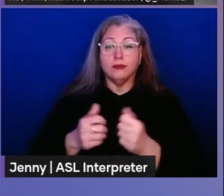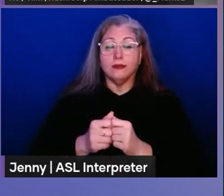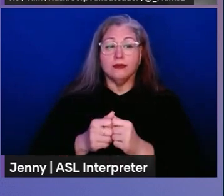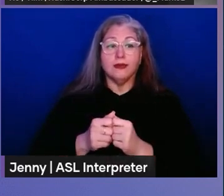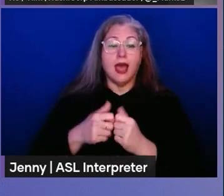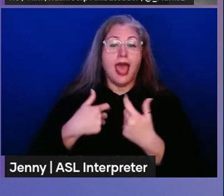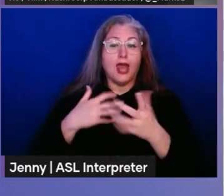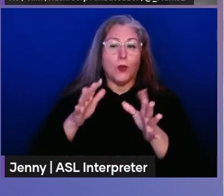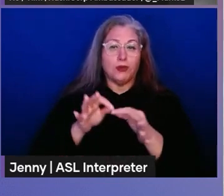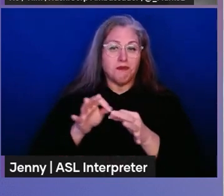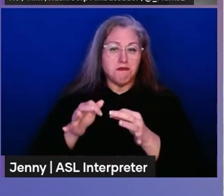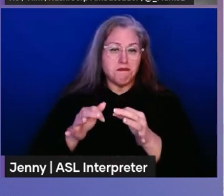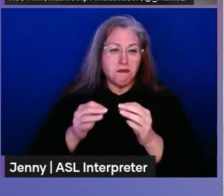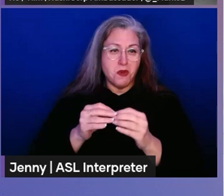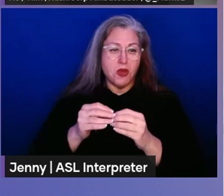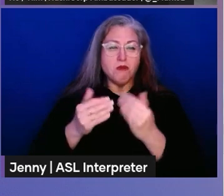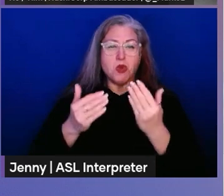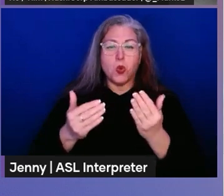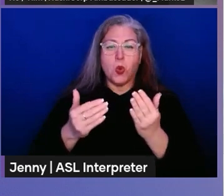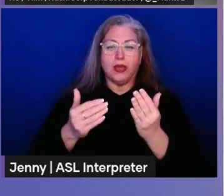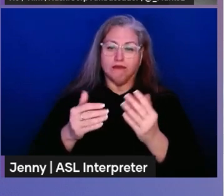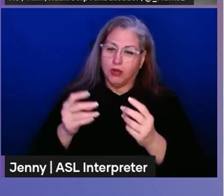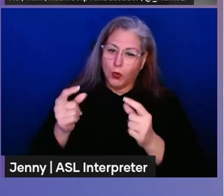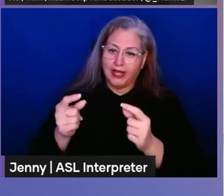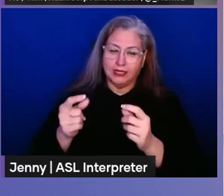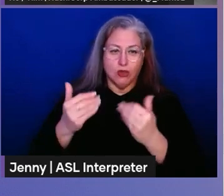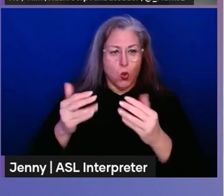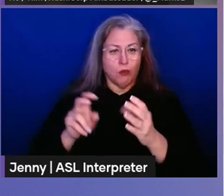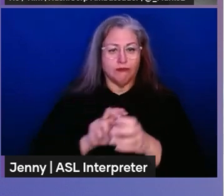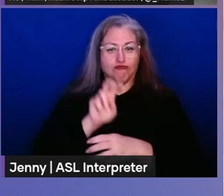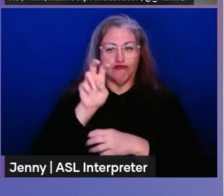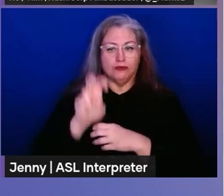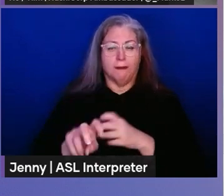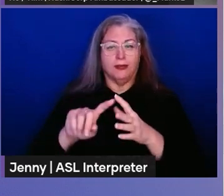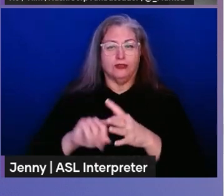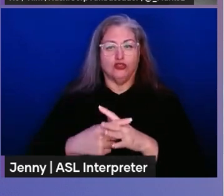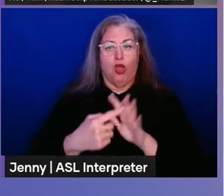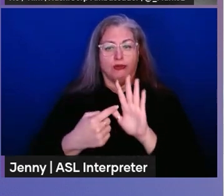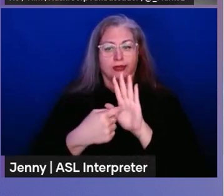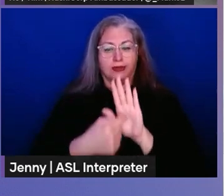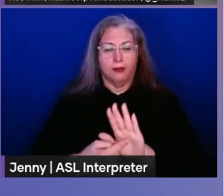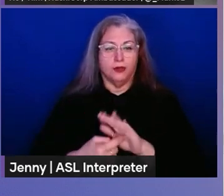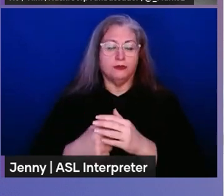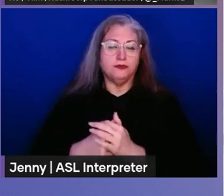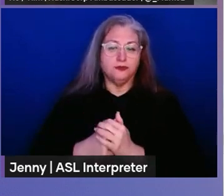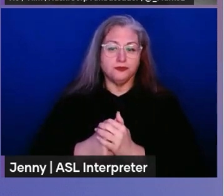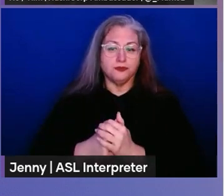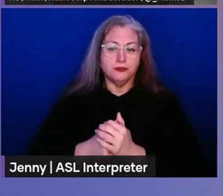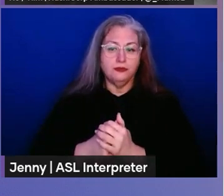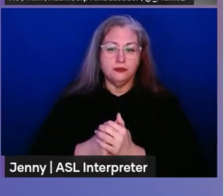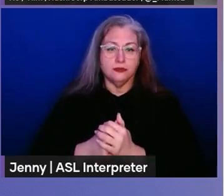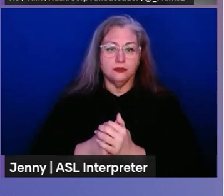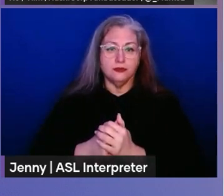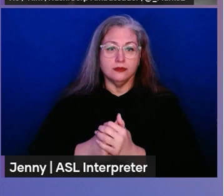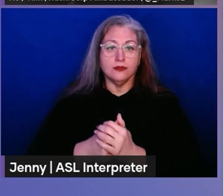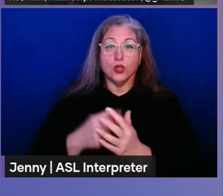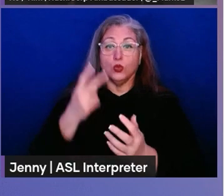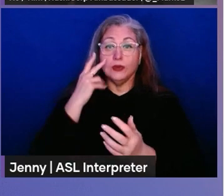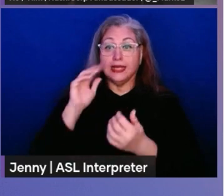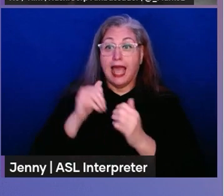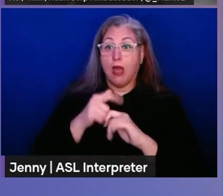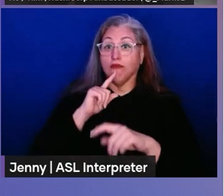further ado, let's quickly jump into a demo and see how that